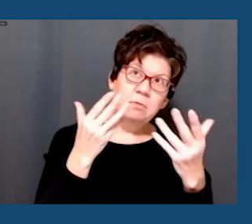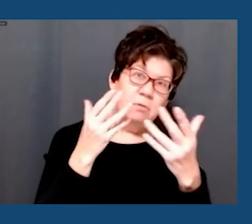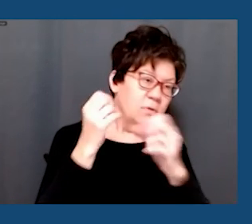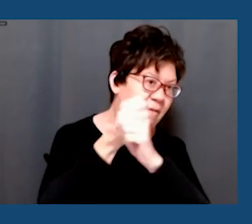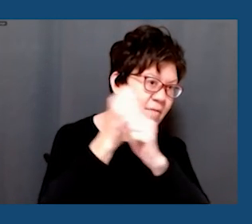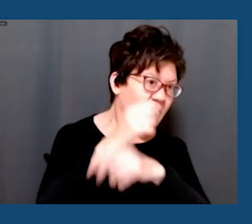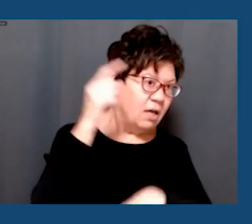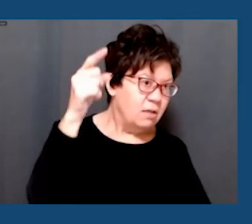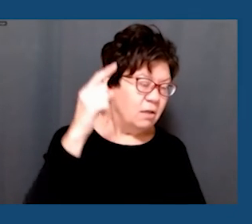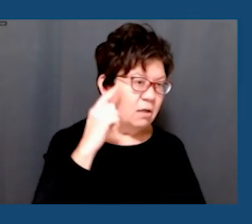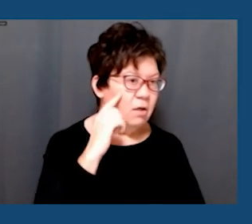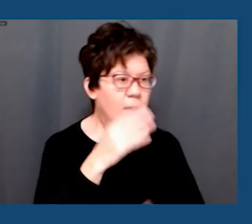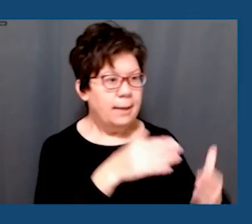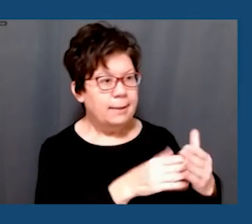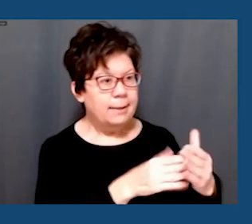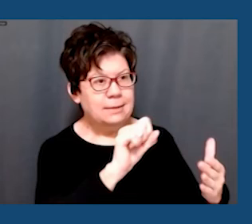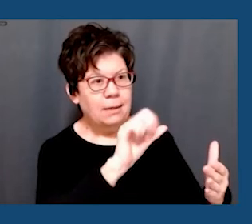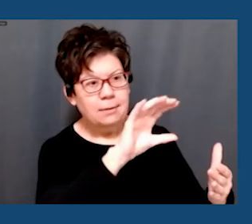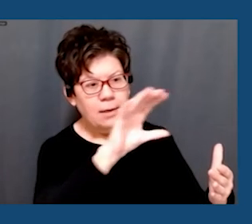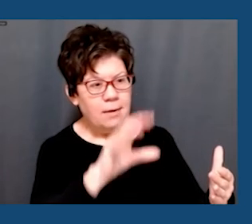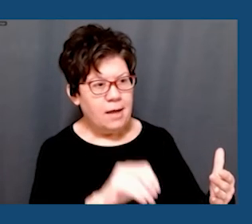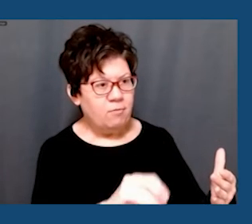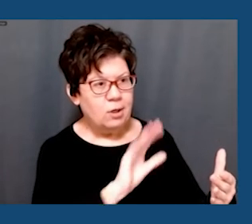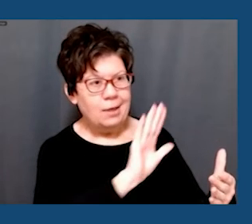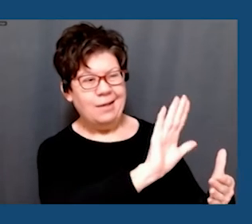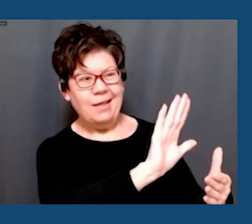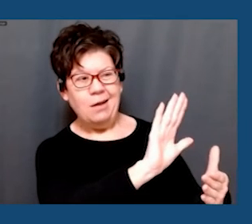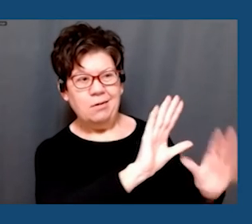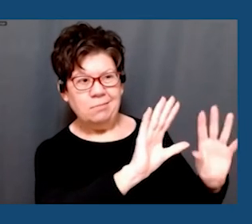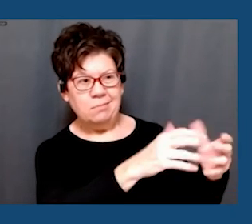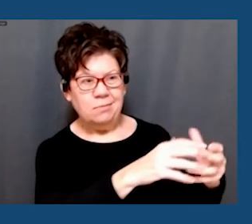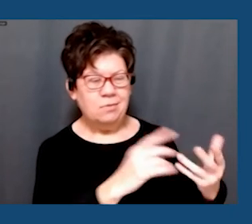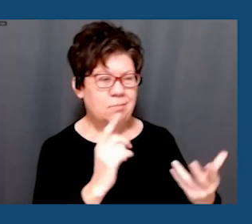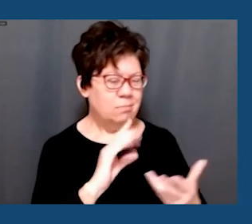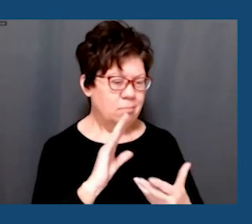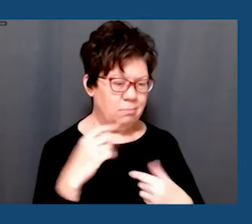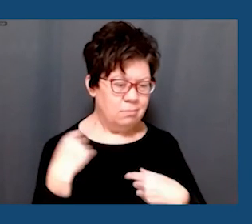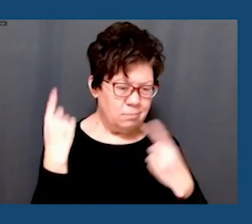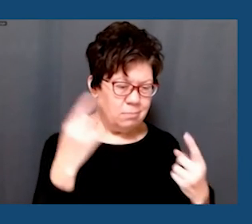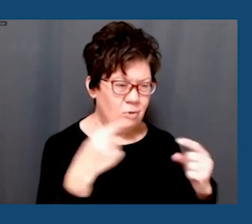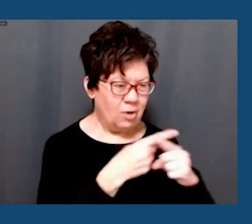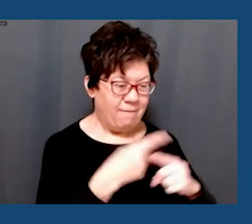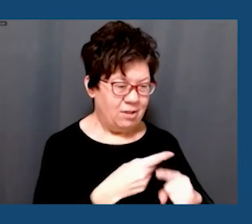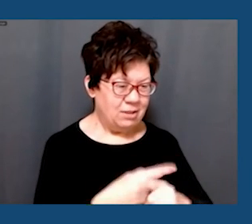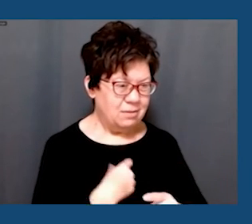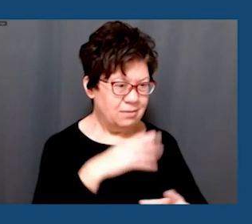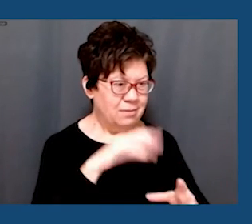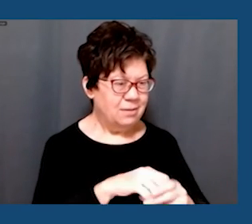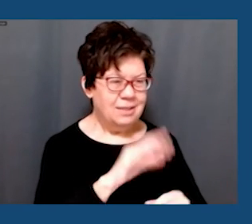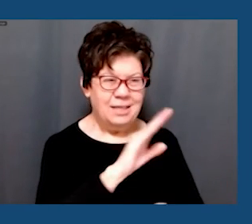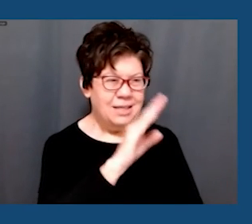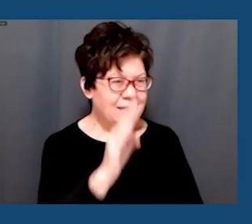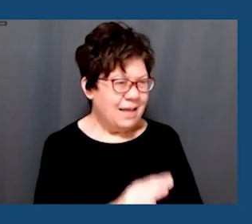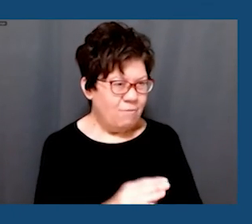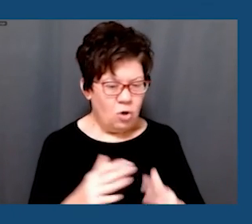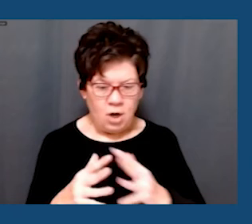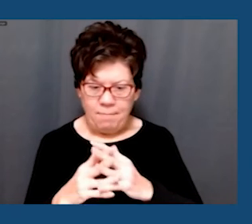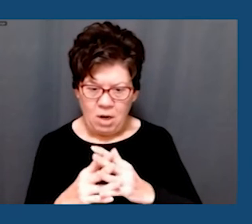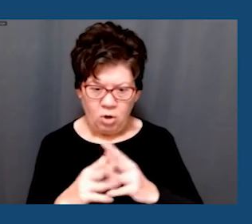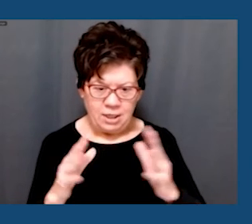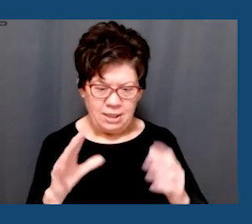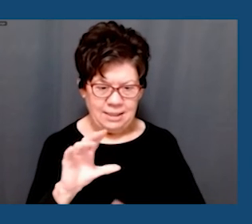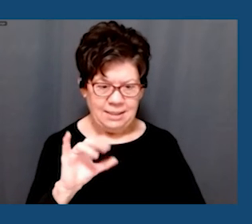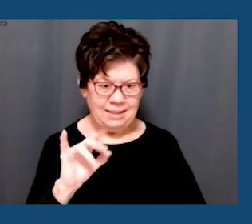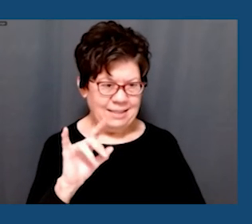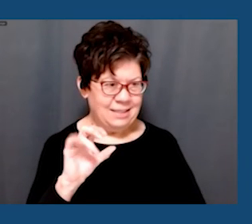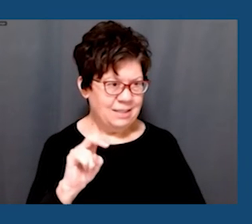South Africa, all the conflicts that I've been involved in, it has never been American citizen against American citizen.